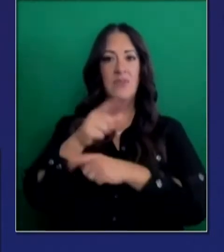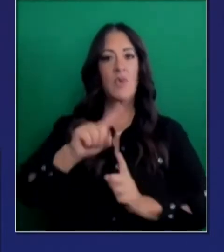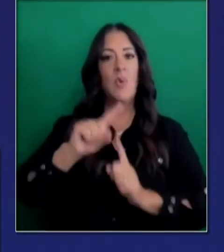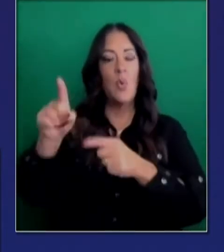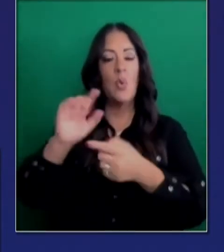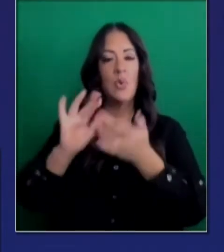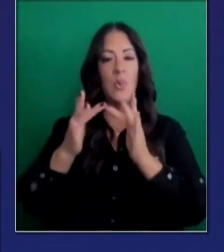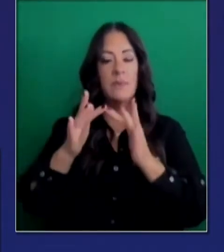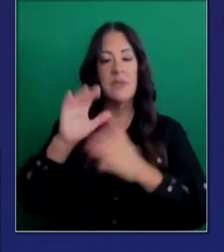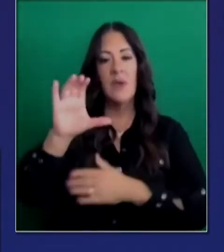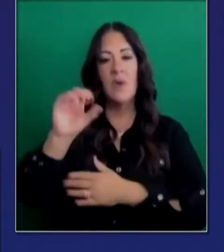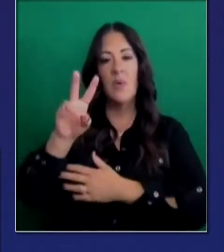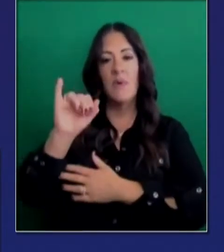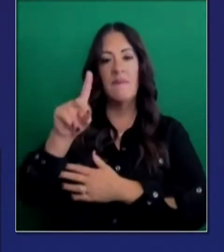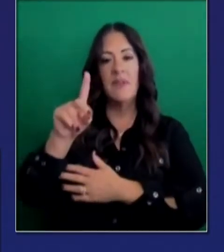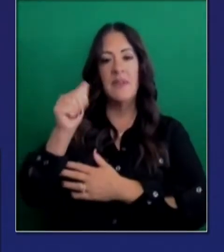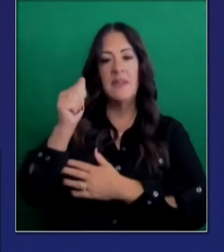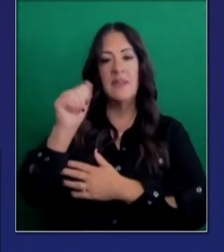COVID19.ca.gov website,